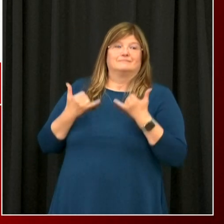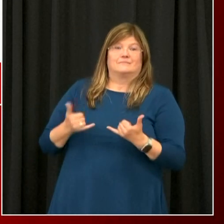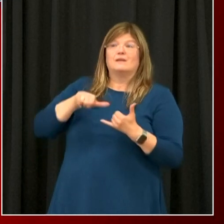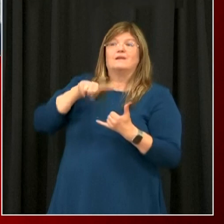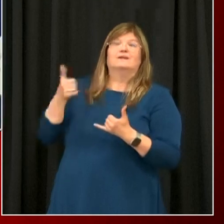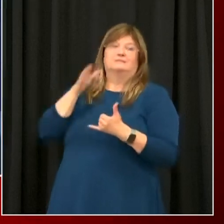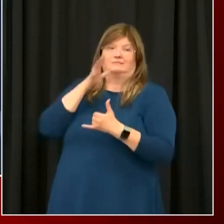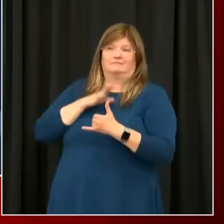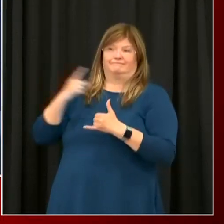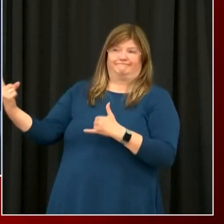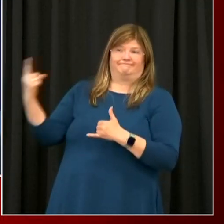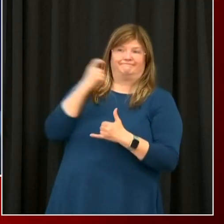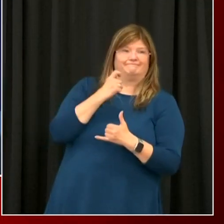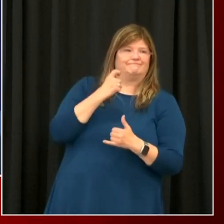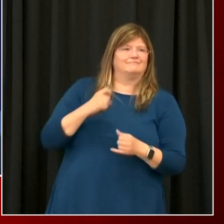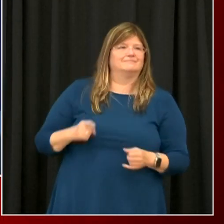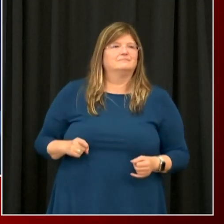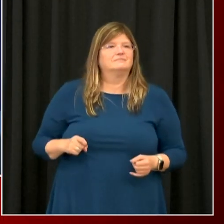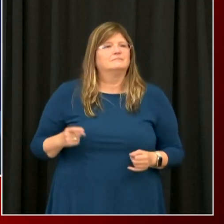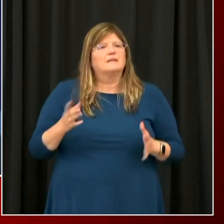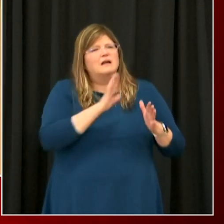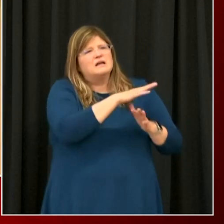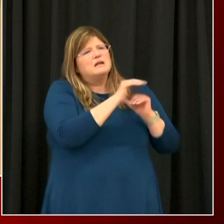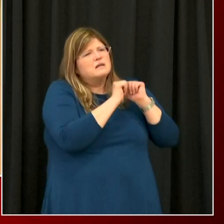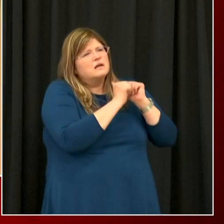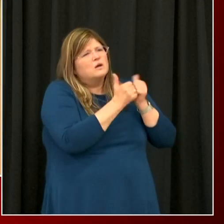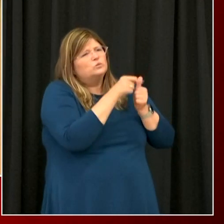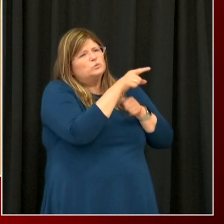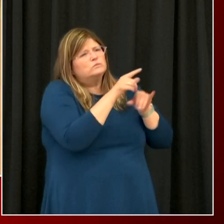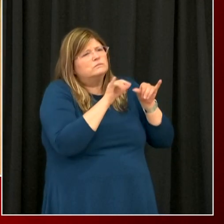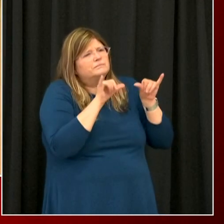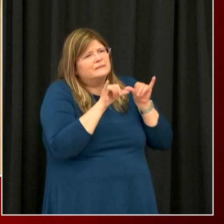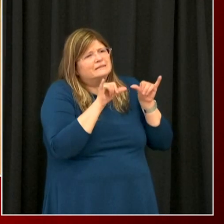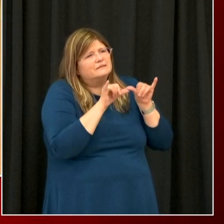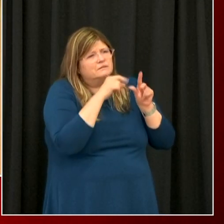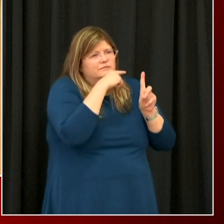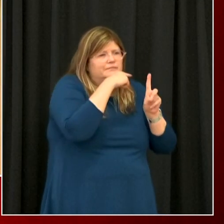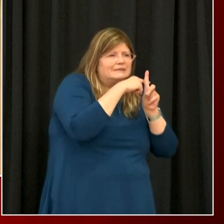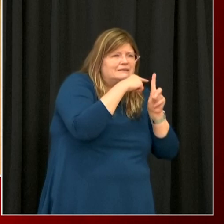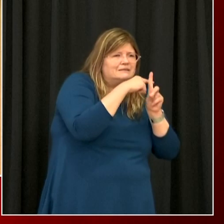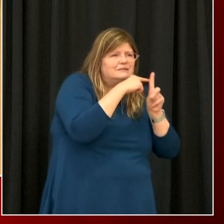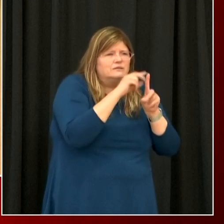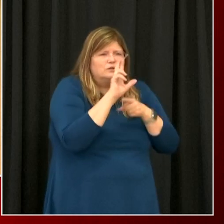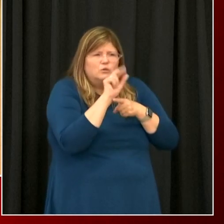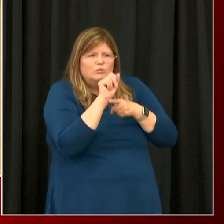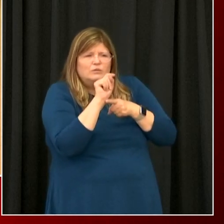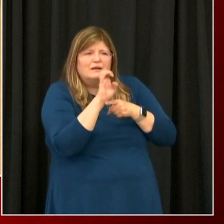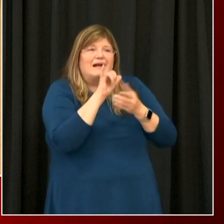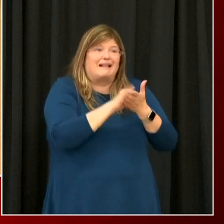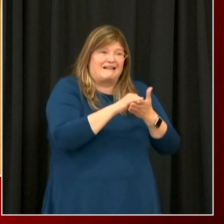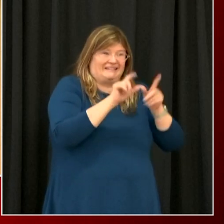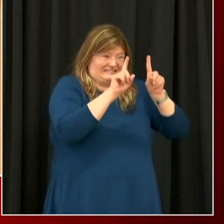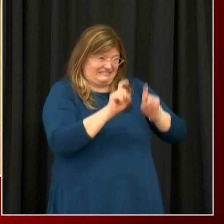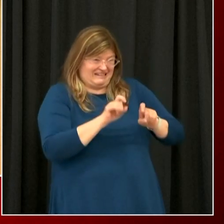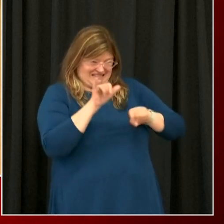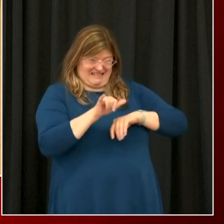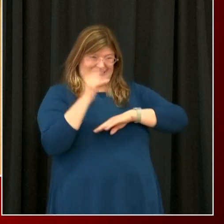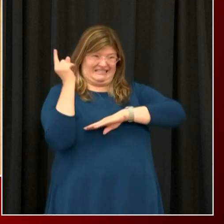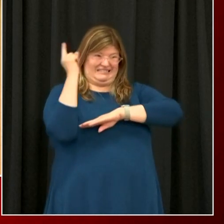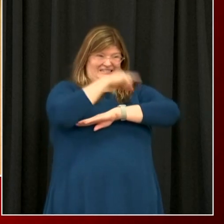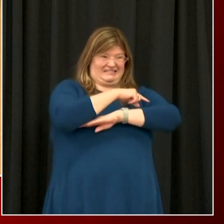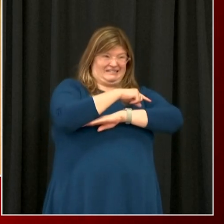the positivity rate for 7? Is that like the number of people tested on a given day who test positive, or